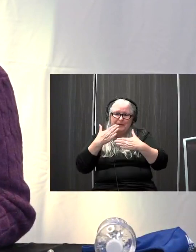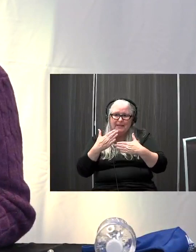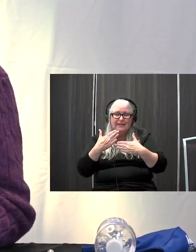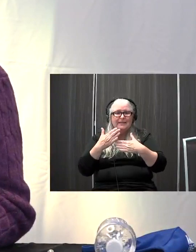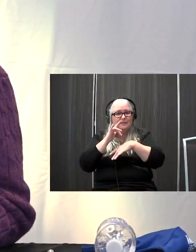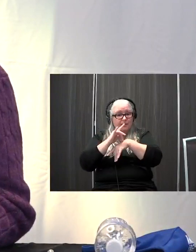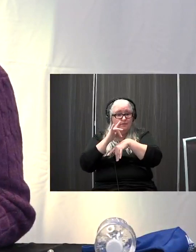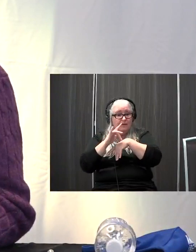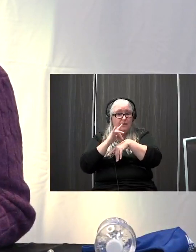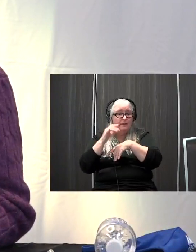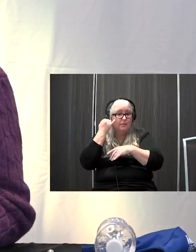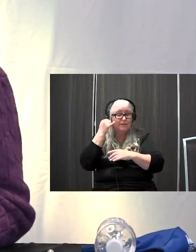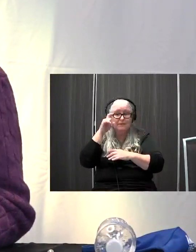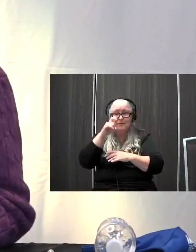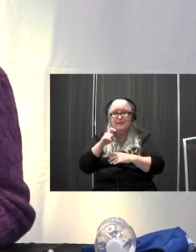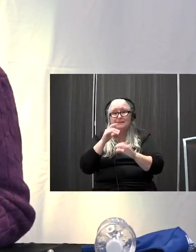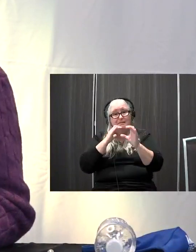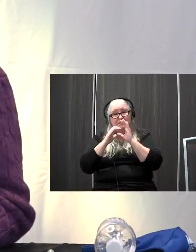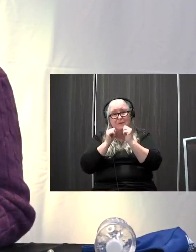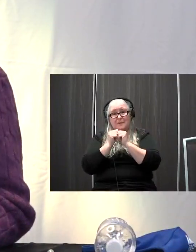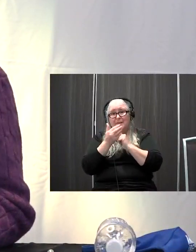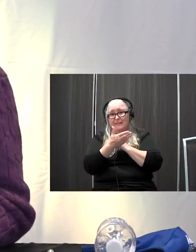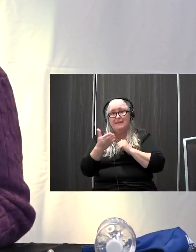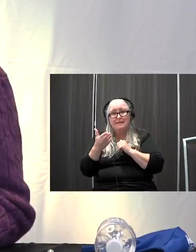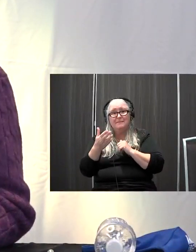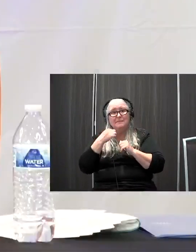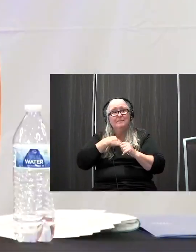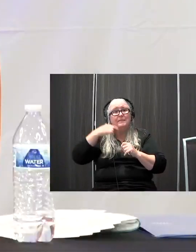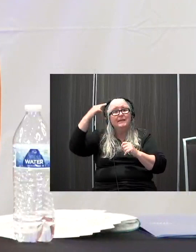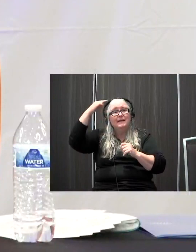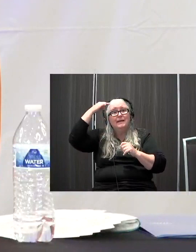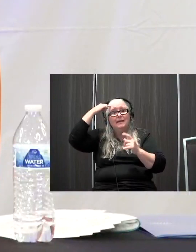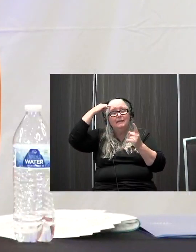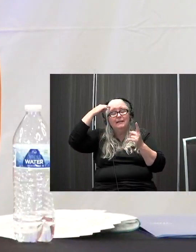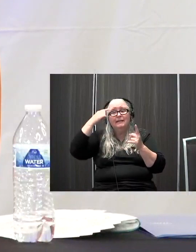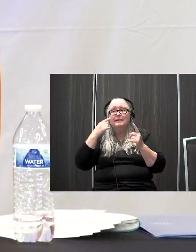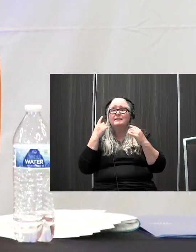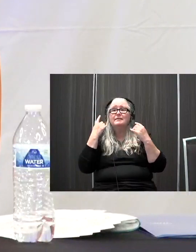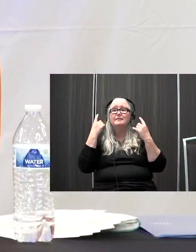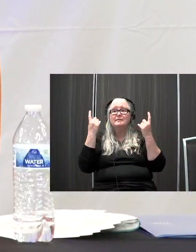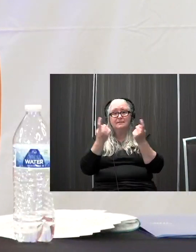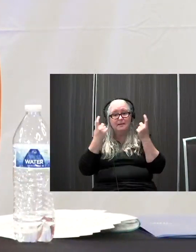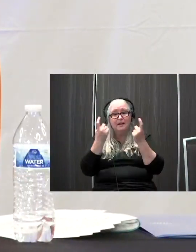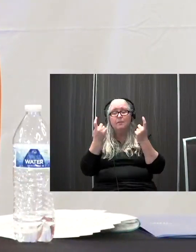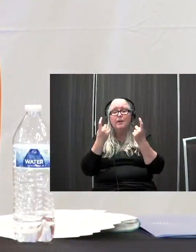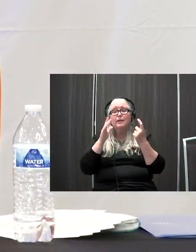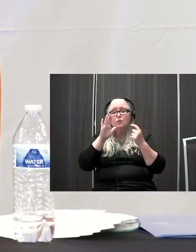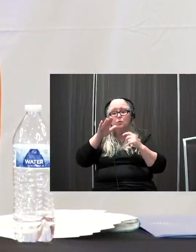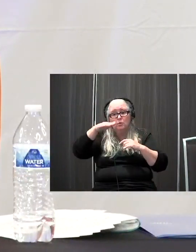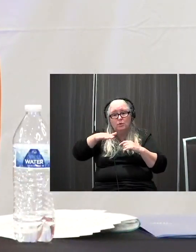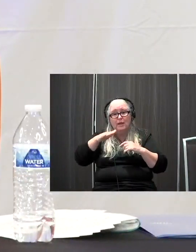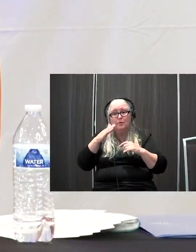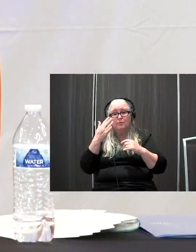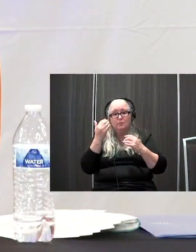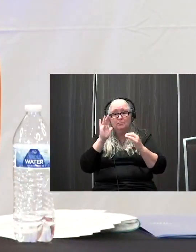you need to talk to them. I think celebrating where they are right now, Mm-hmm. because that was hard for me. A couple years